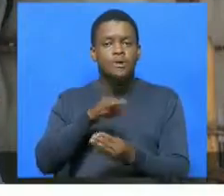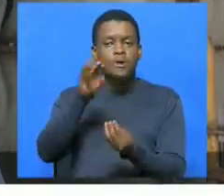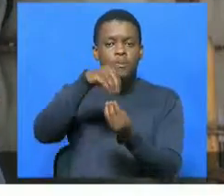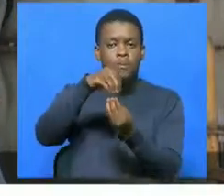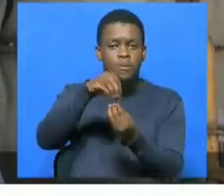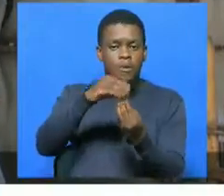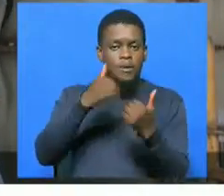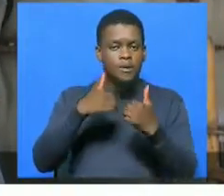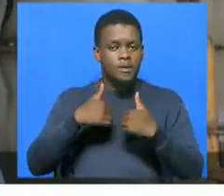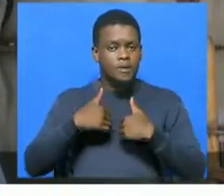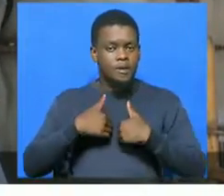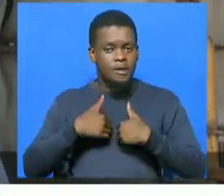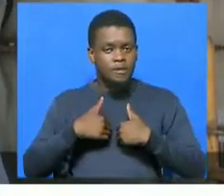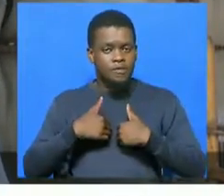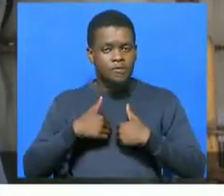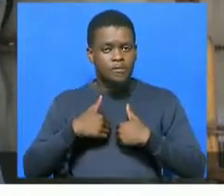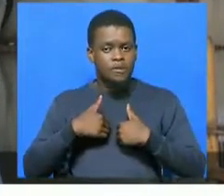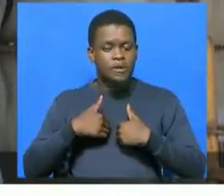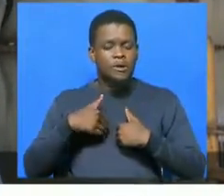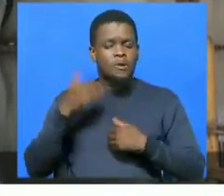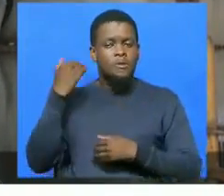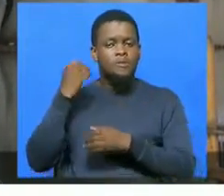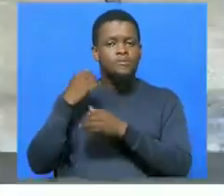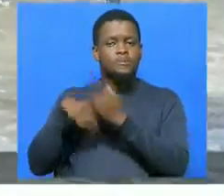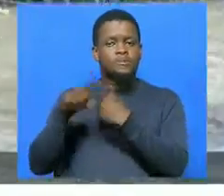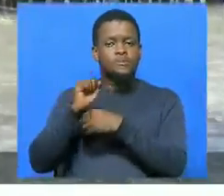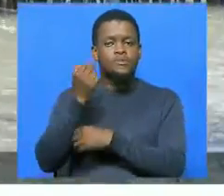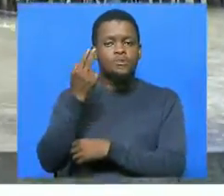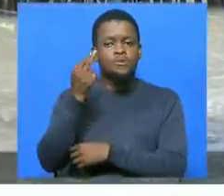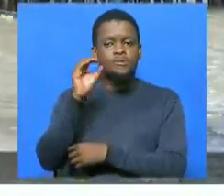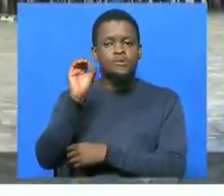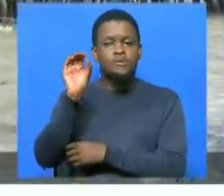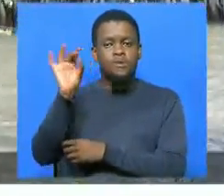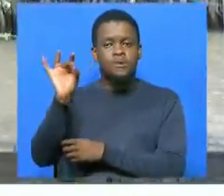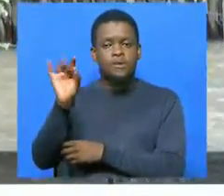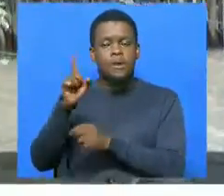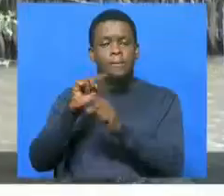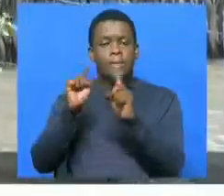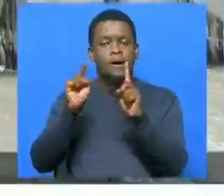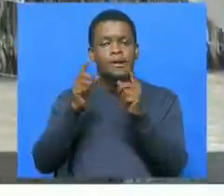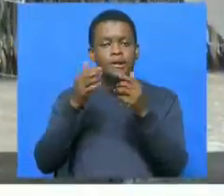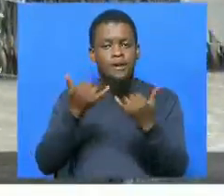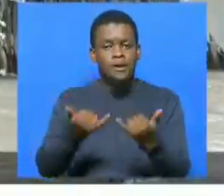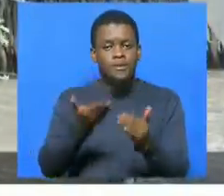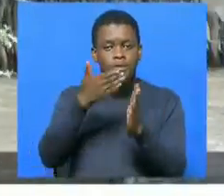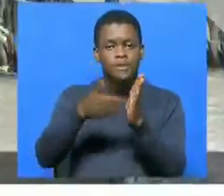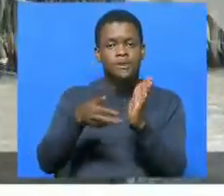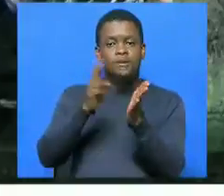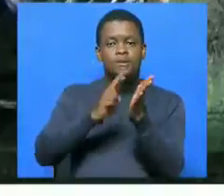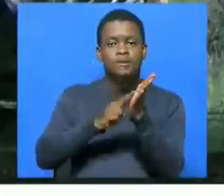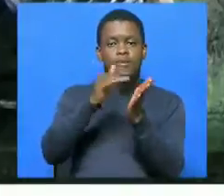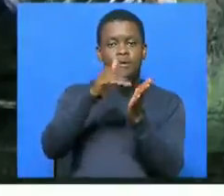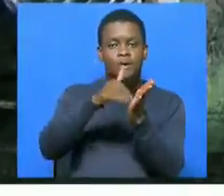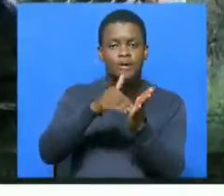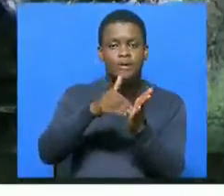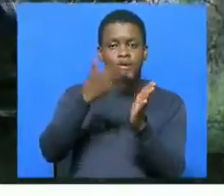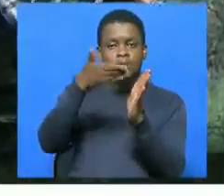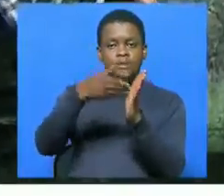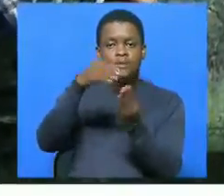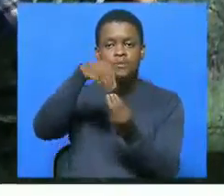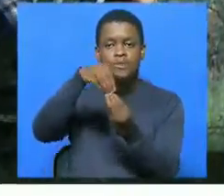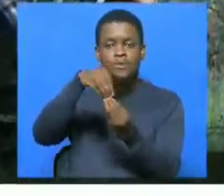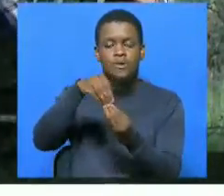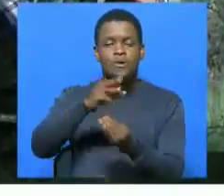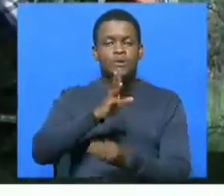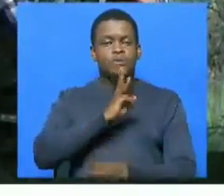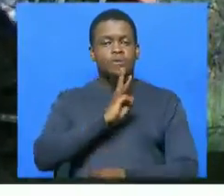We last experienced this in 2008 and now we are back here again. This is a lot of water. We are so shocked at the amount of